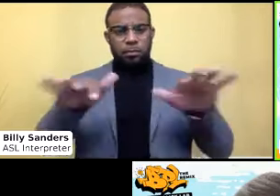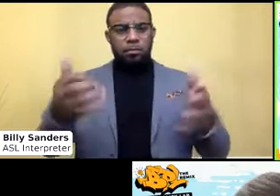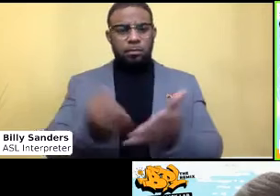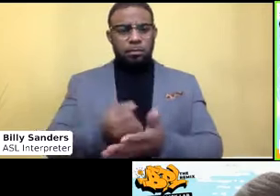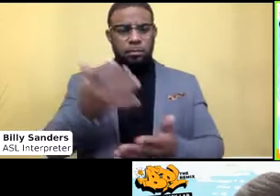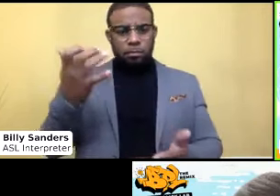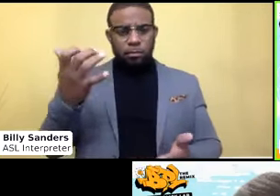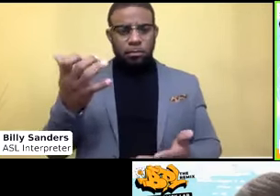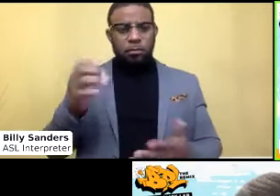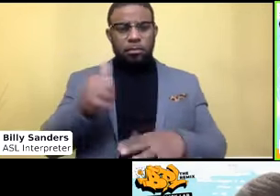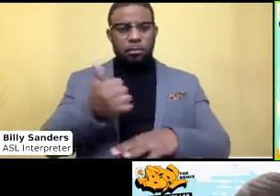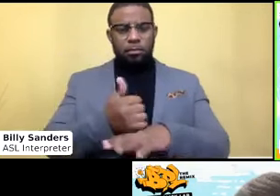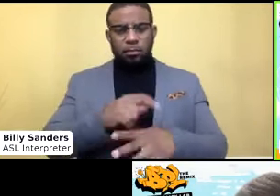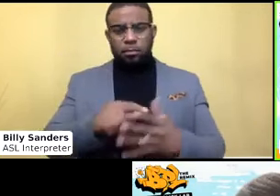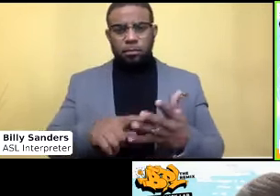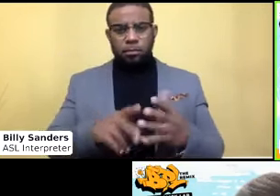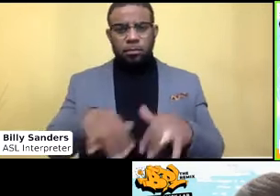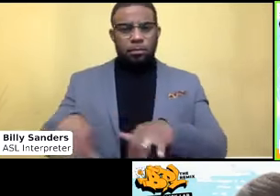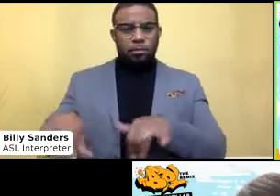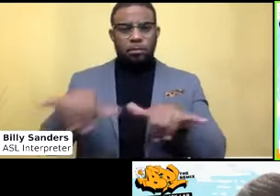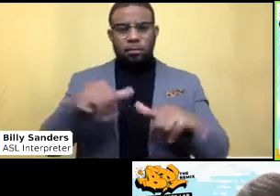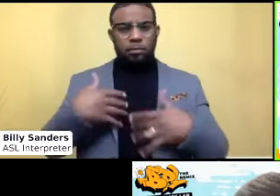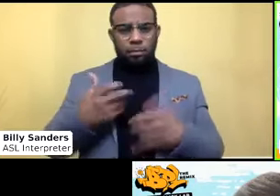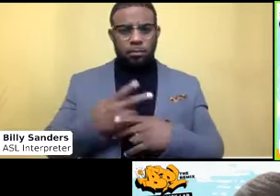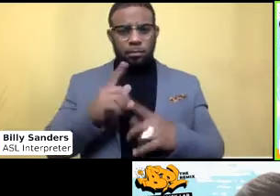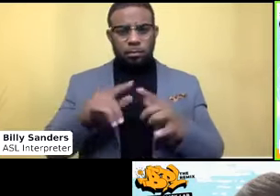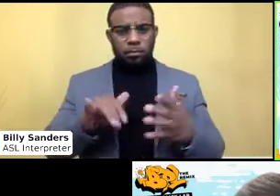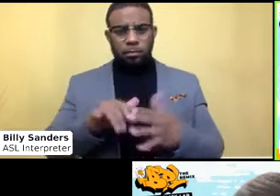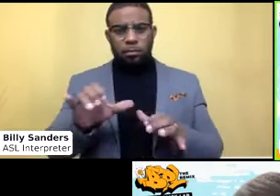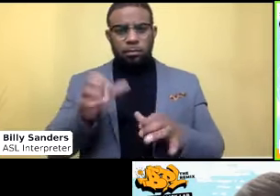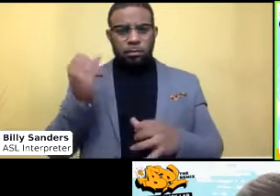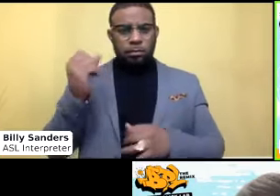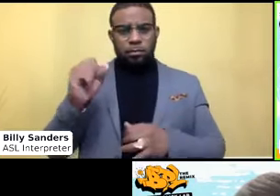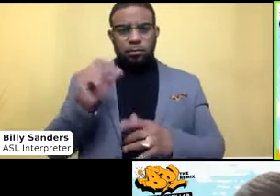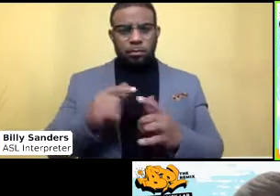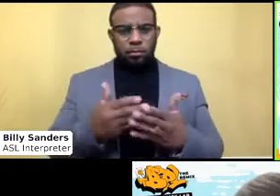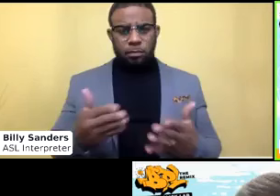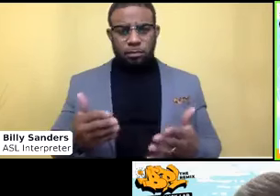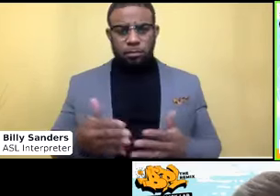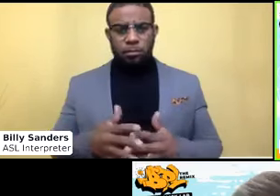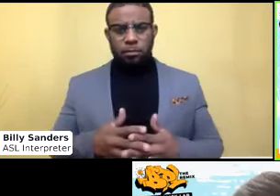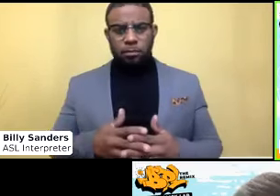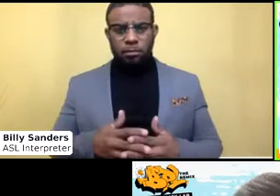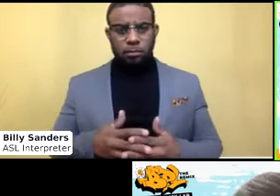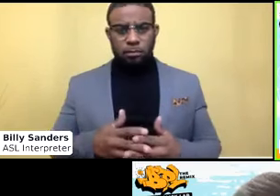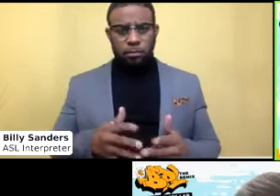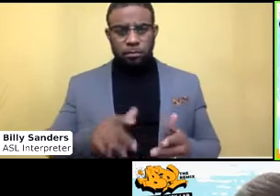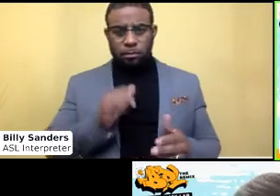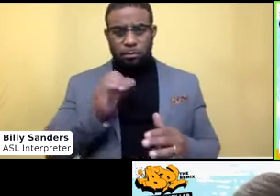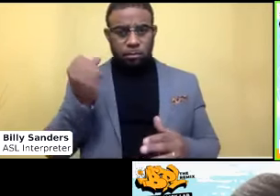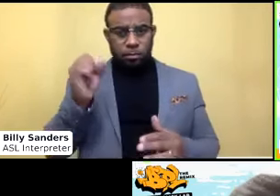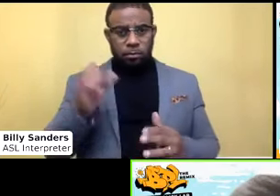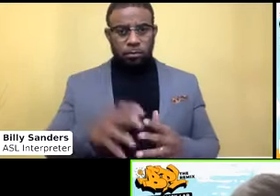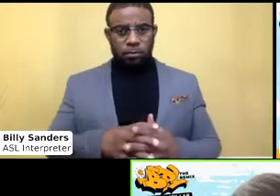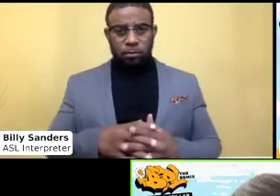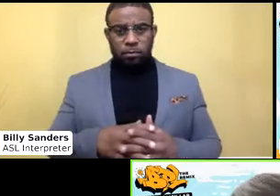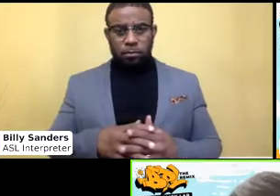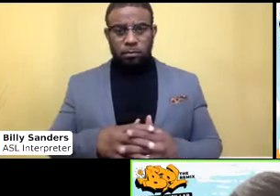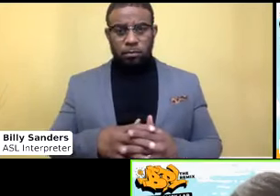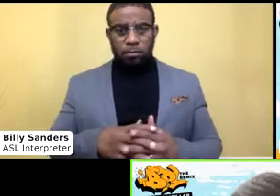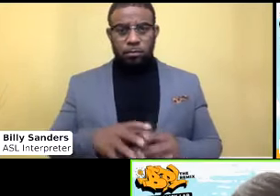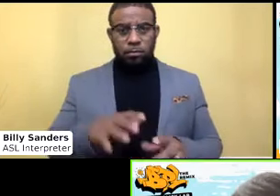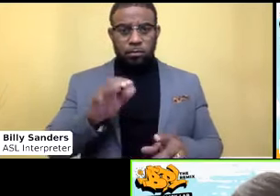and implement, universal healthcare and all that. You have to do revolutionary stuff, and he ain't no revolutionary. So